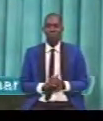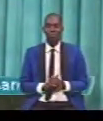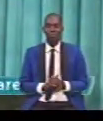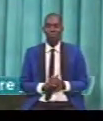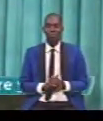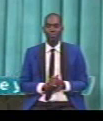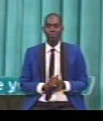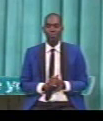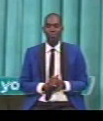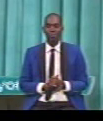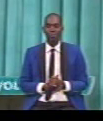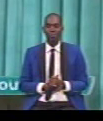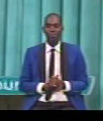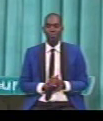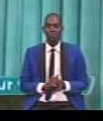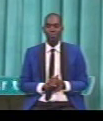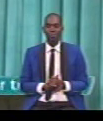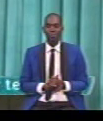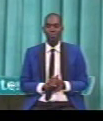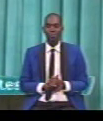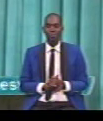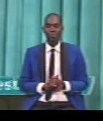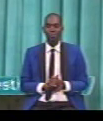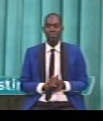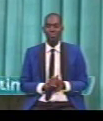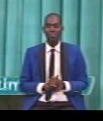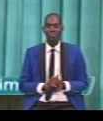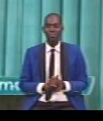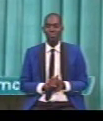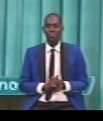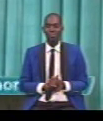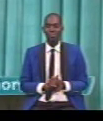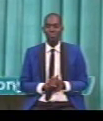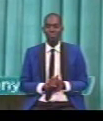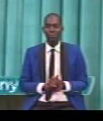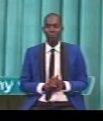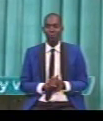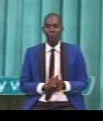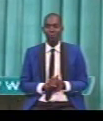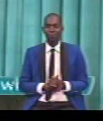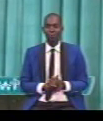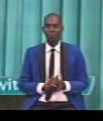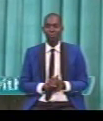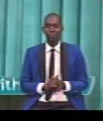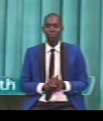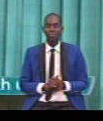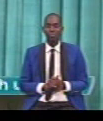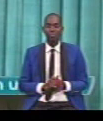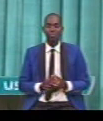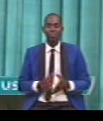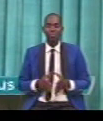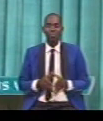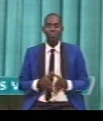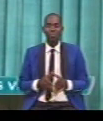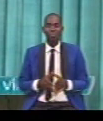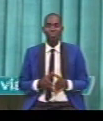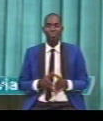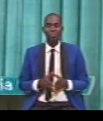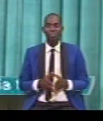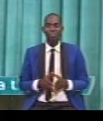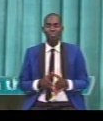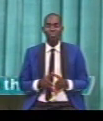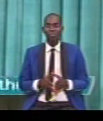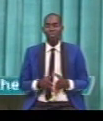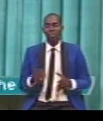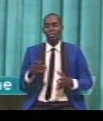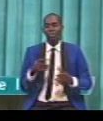Maybe the medical practitioner has something to say very quickly. She's again summarized, she's made my job easy. It's a case of